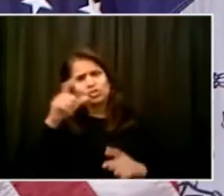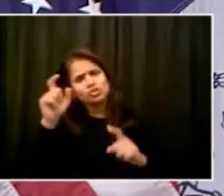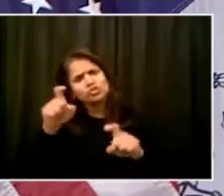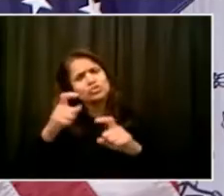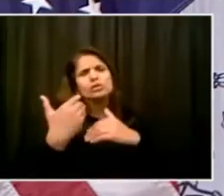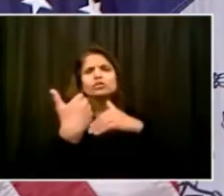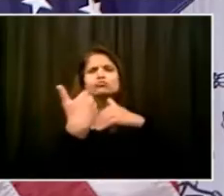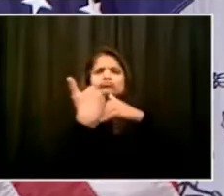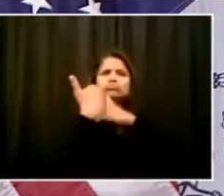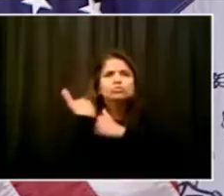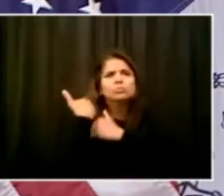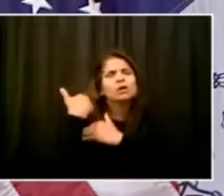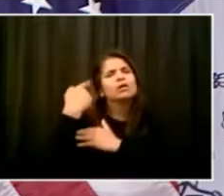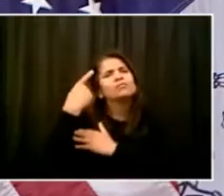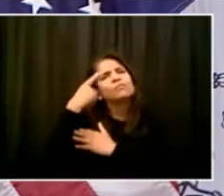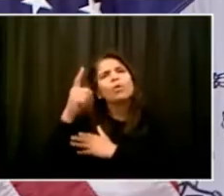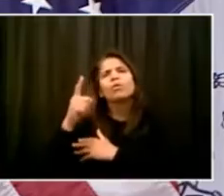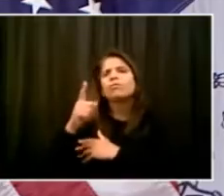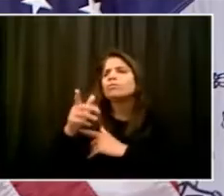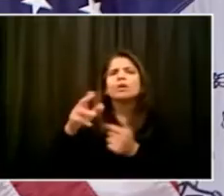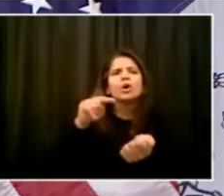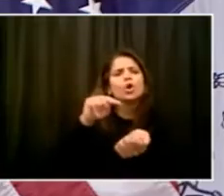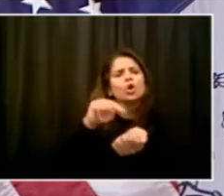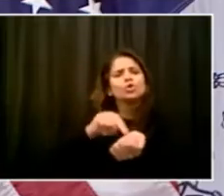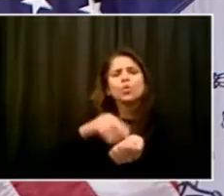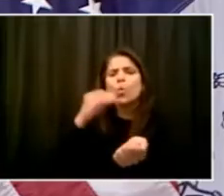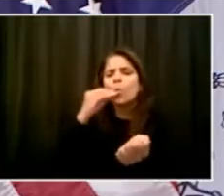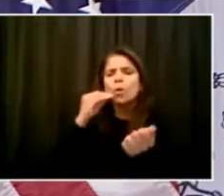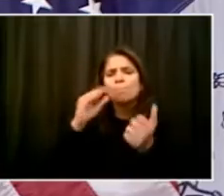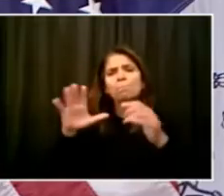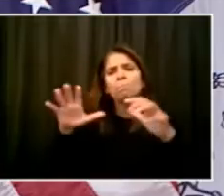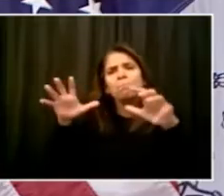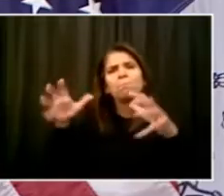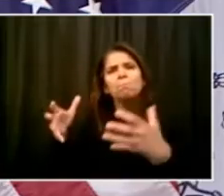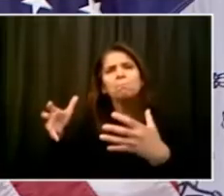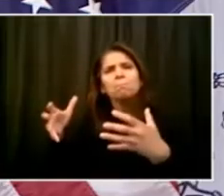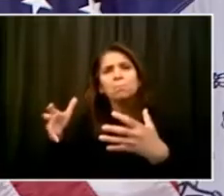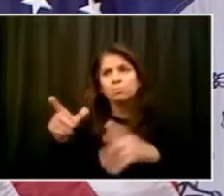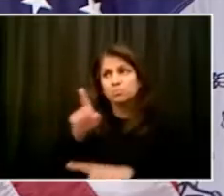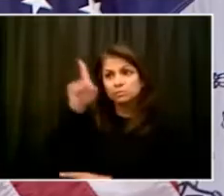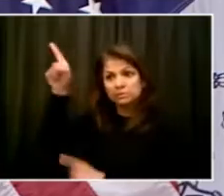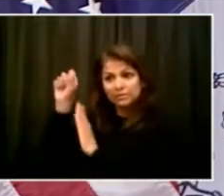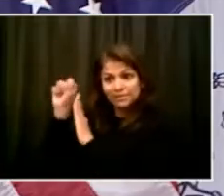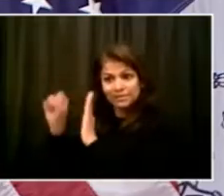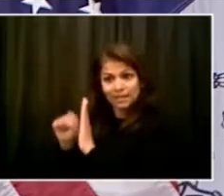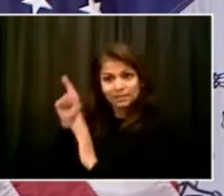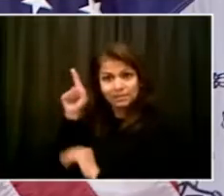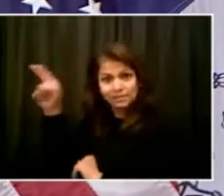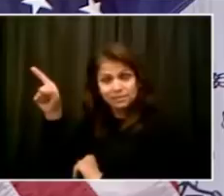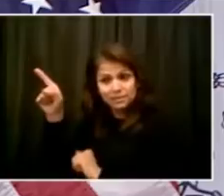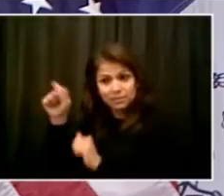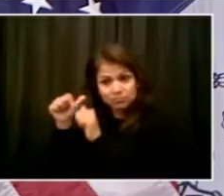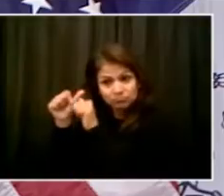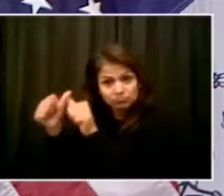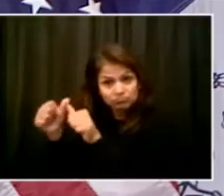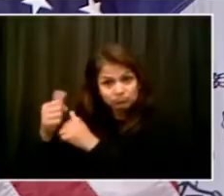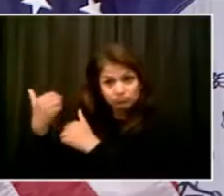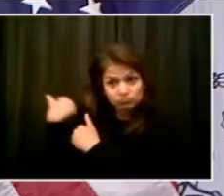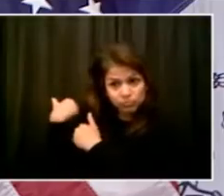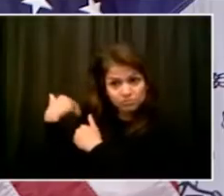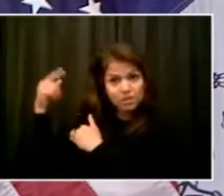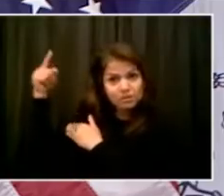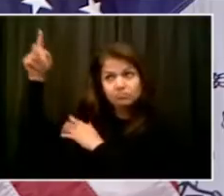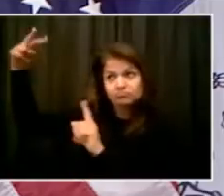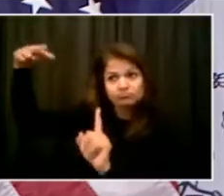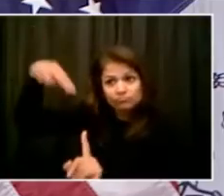so hard, and everyone was united, city and state. We were totally united that we had to save lives and that we had